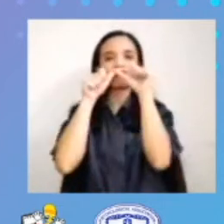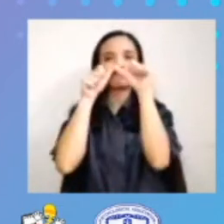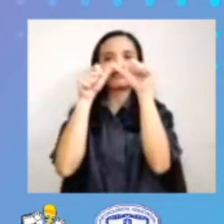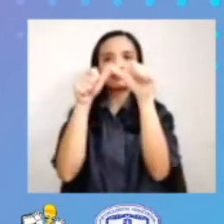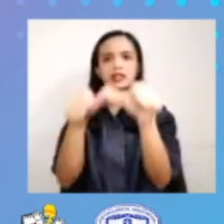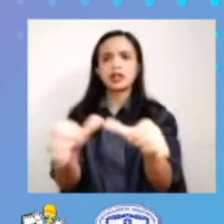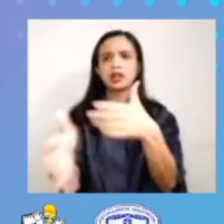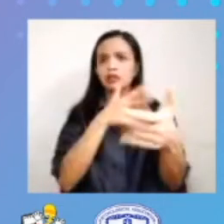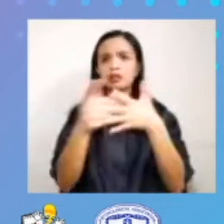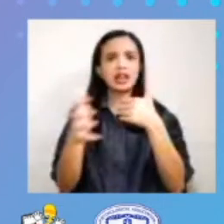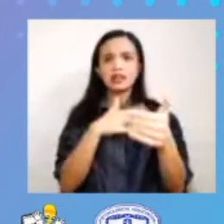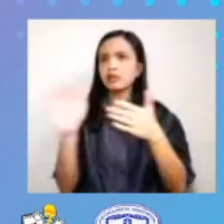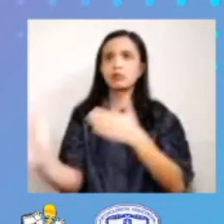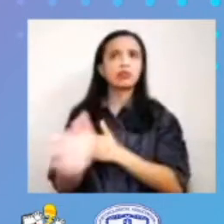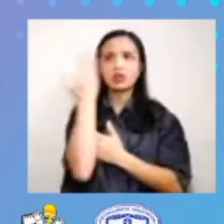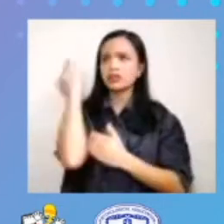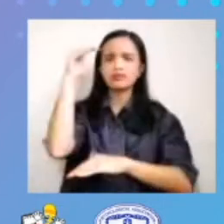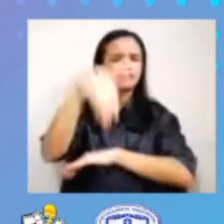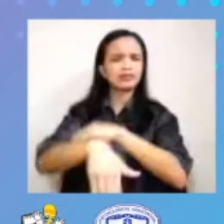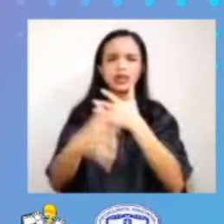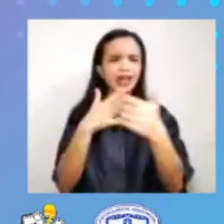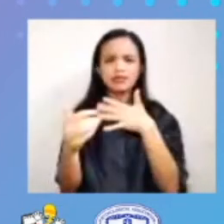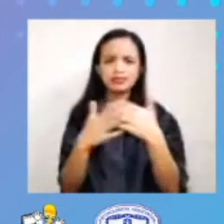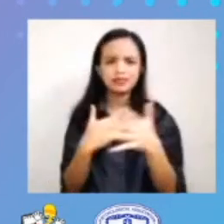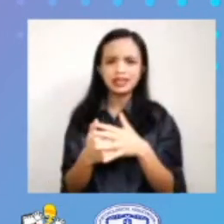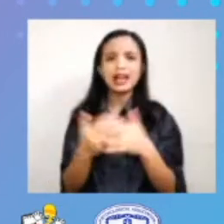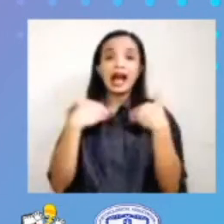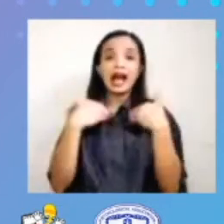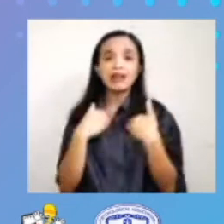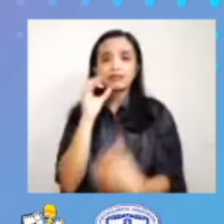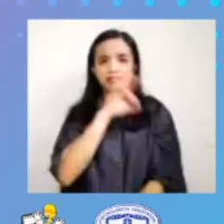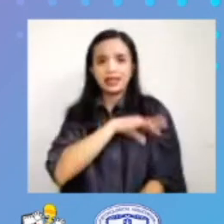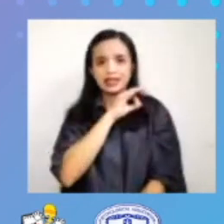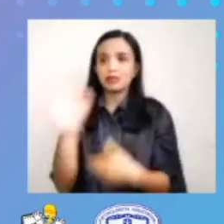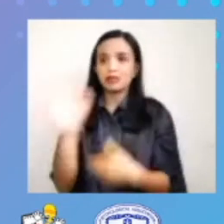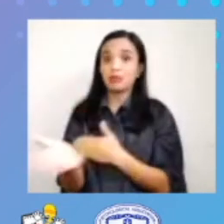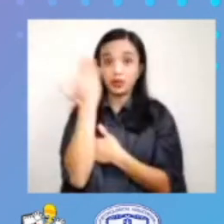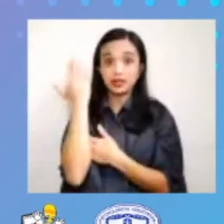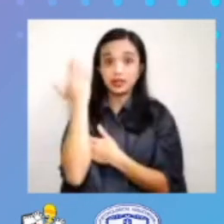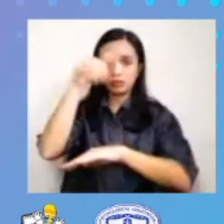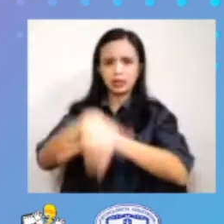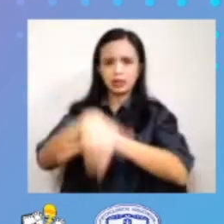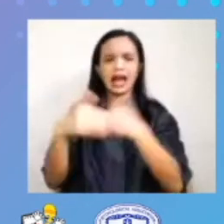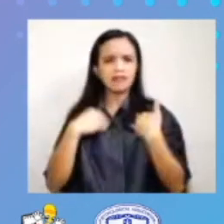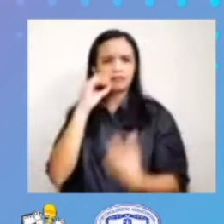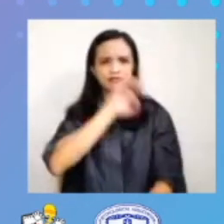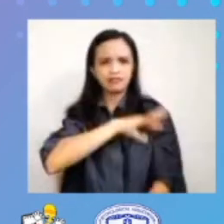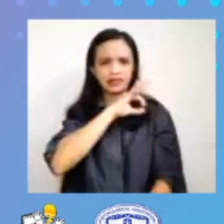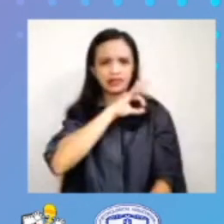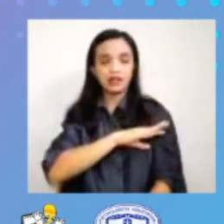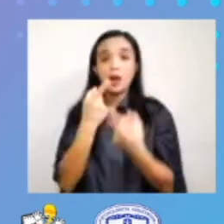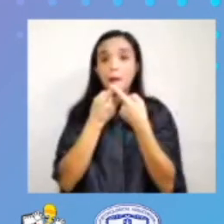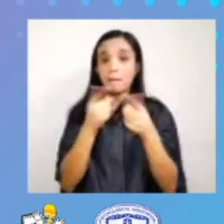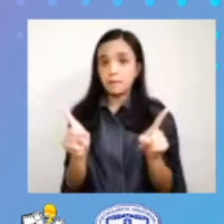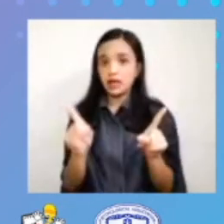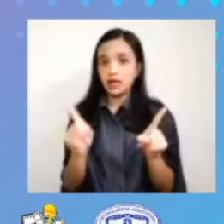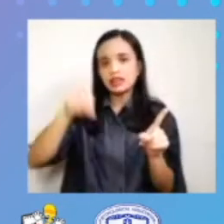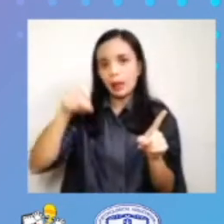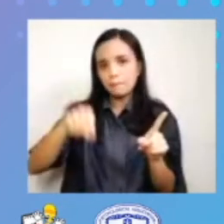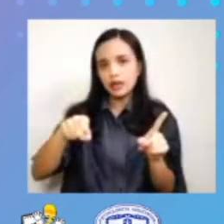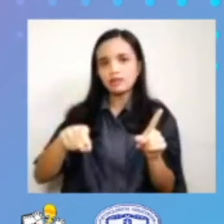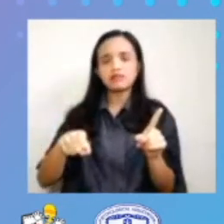actually be able to do it. Diba? If you fail to plan, you plan to fail. That's what they say, right? So